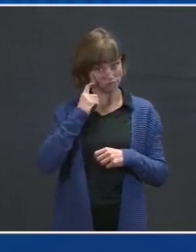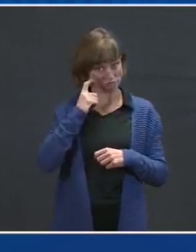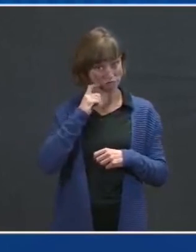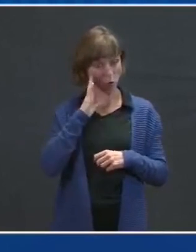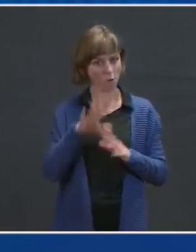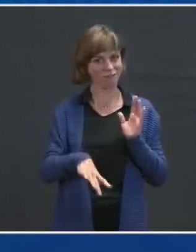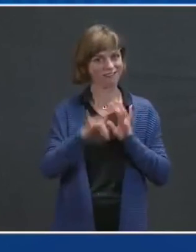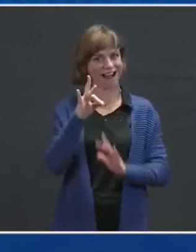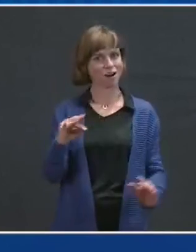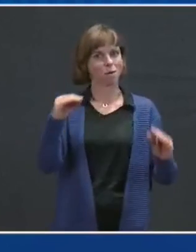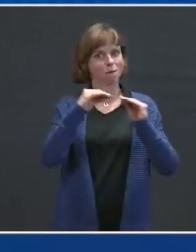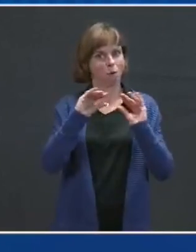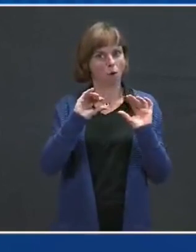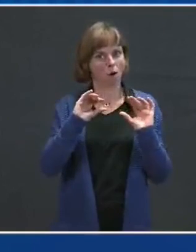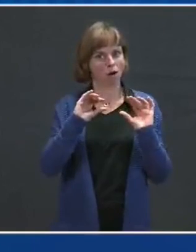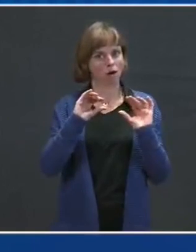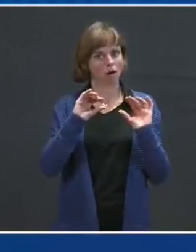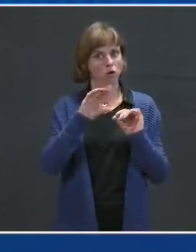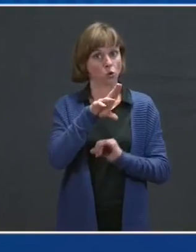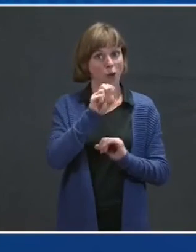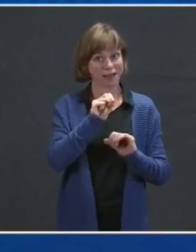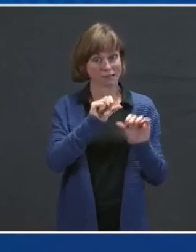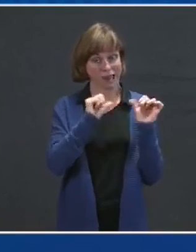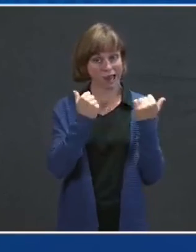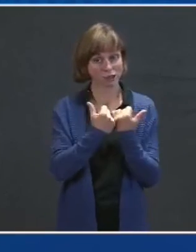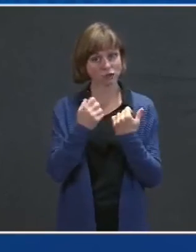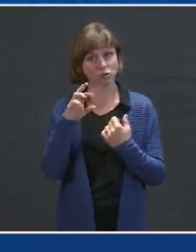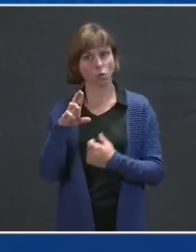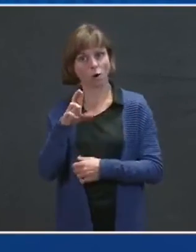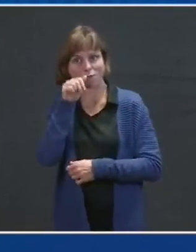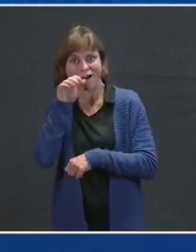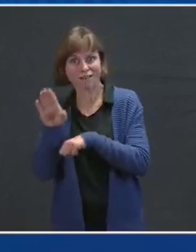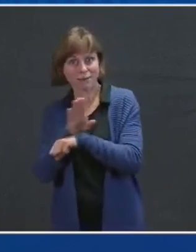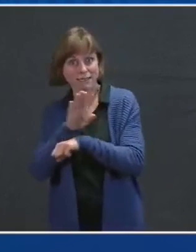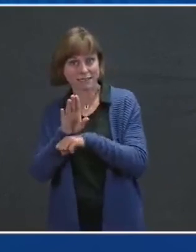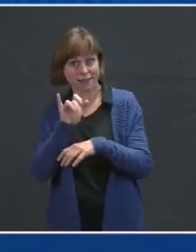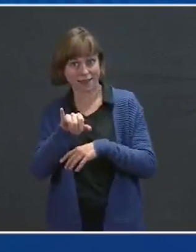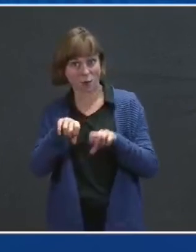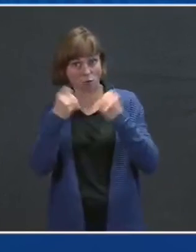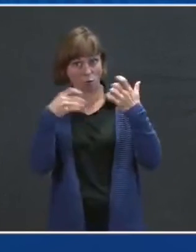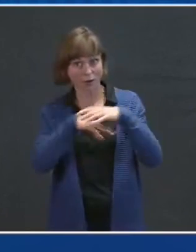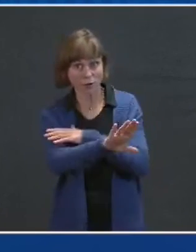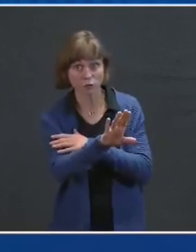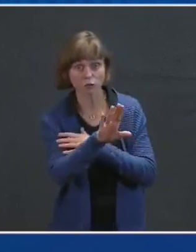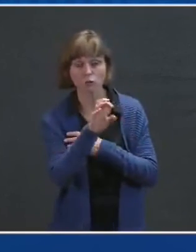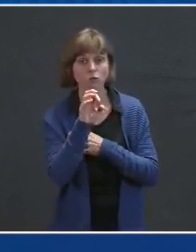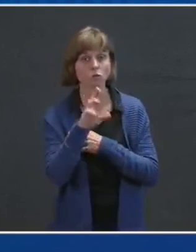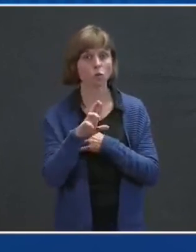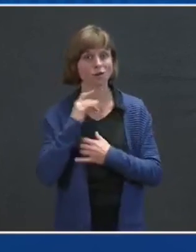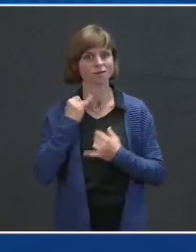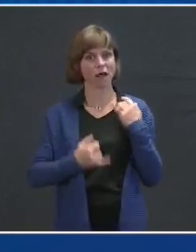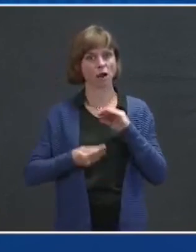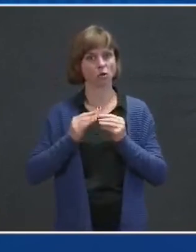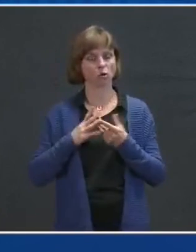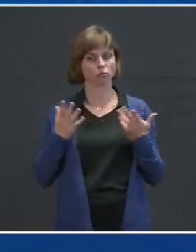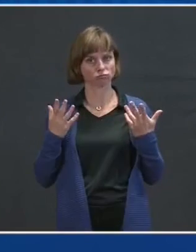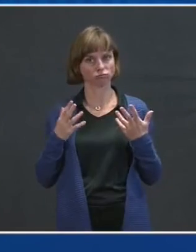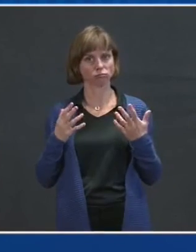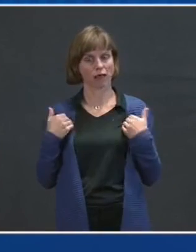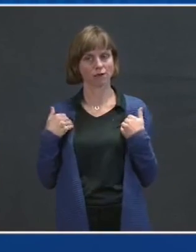been hacked, or is this the final number? And have you ruled out data deletion or